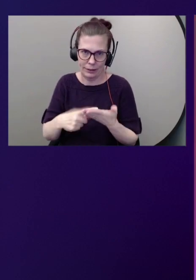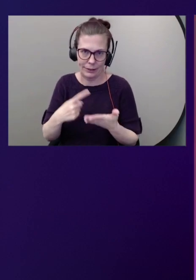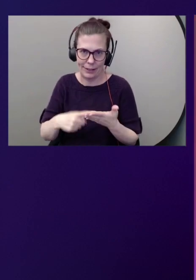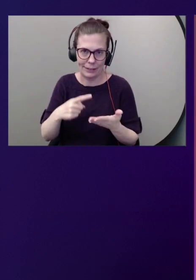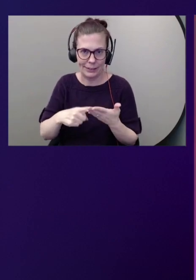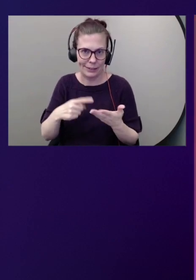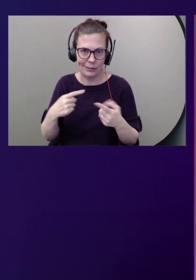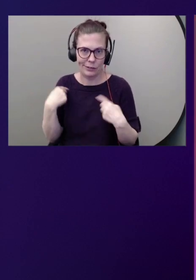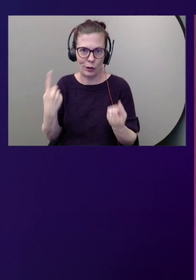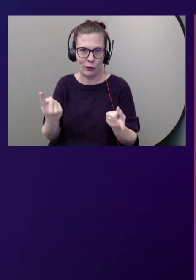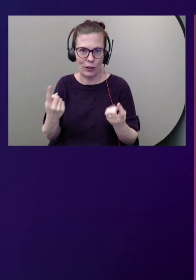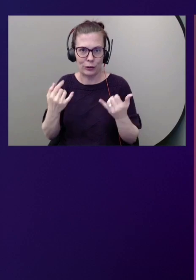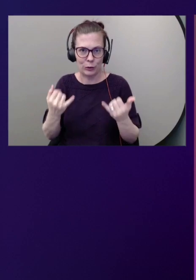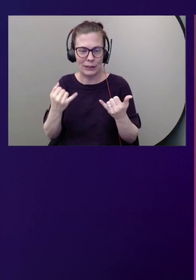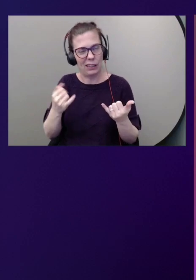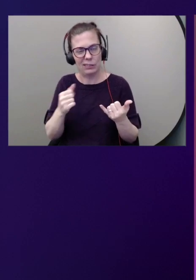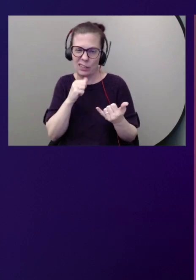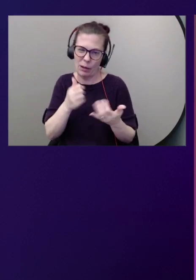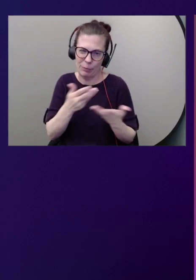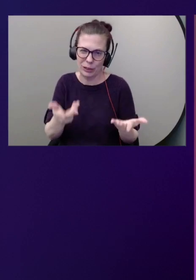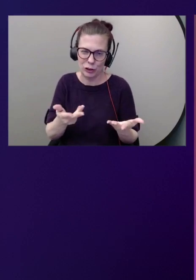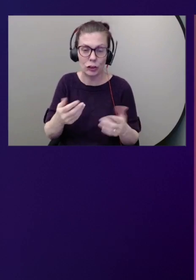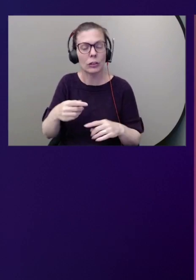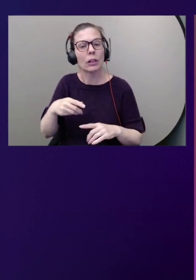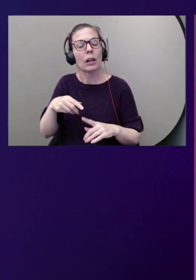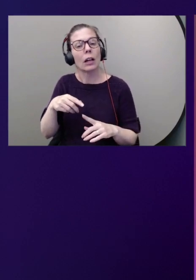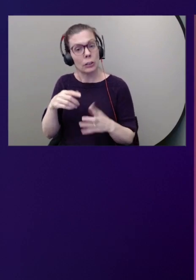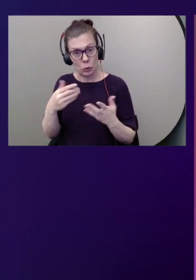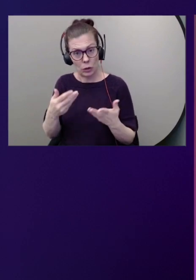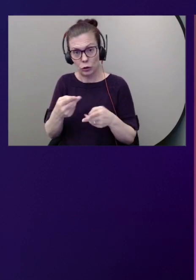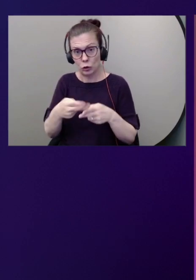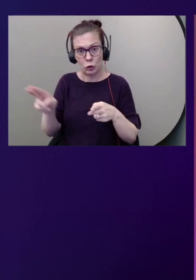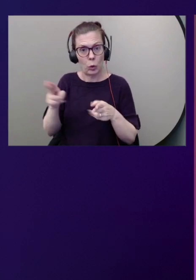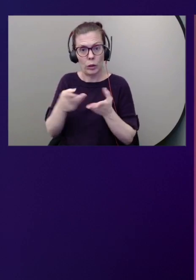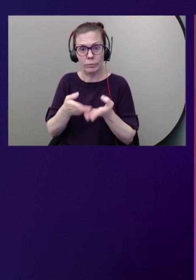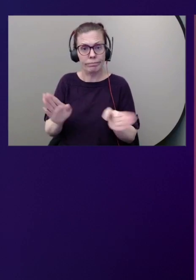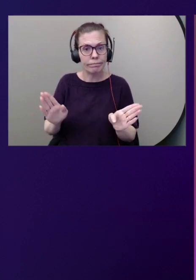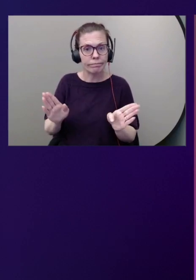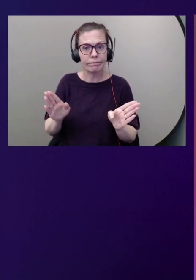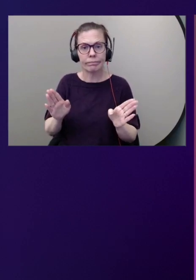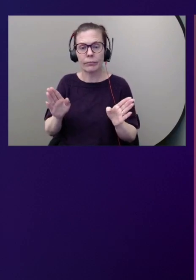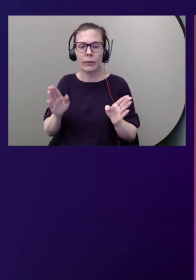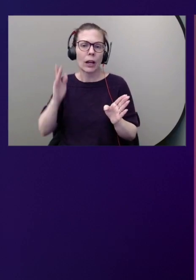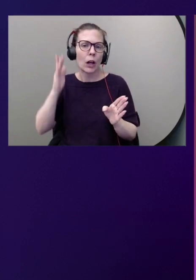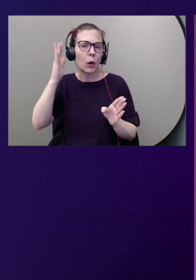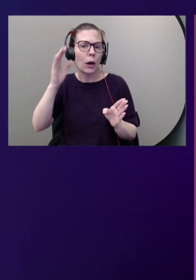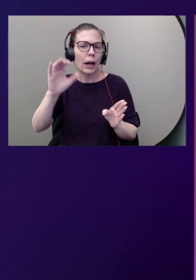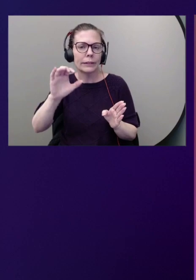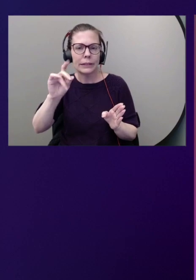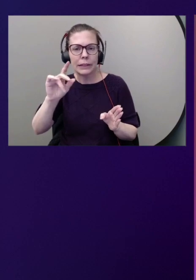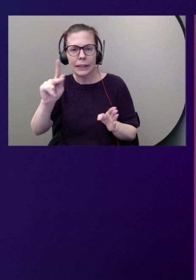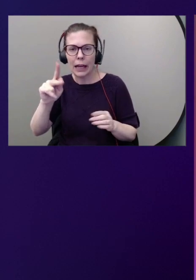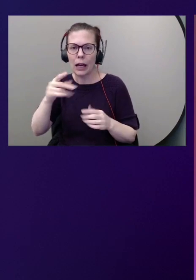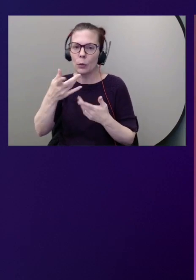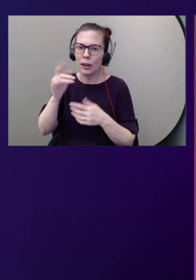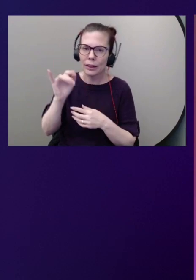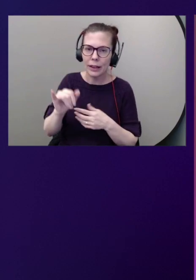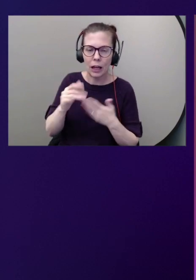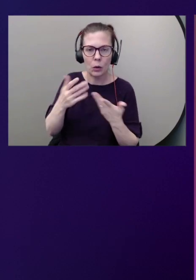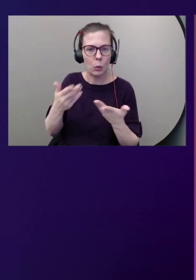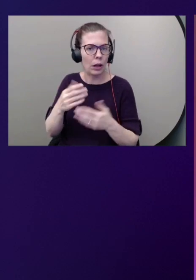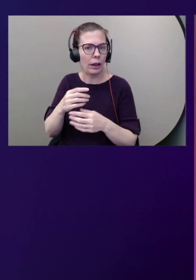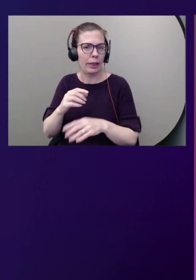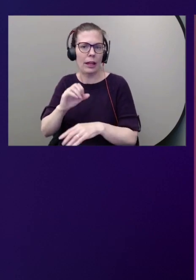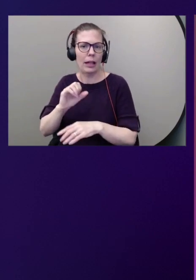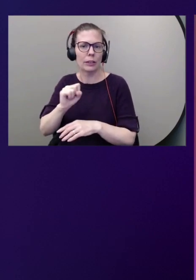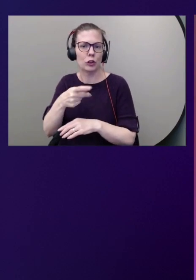Too much. Do we want to just give a quick overview of why CDK, what it is, what superpowers it grants